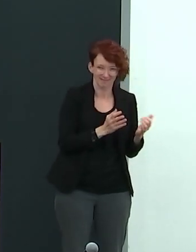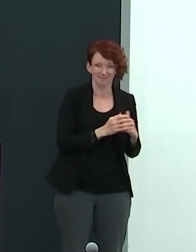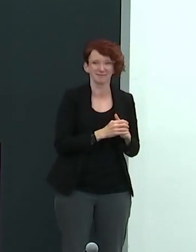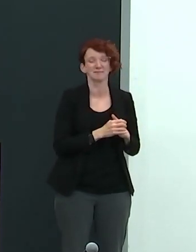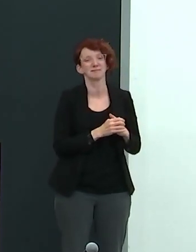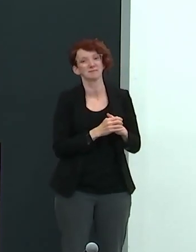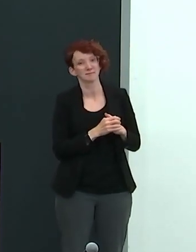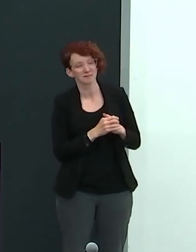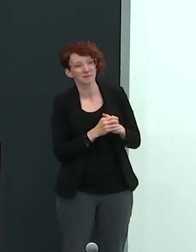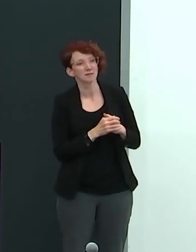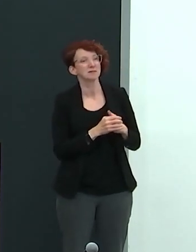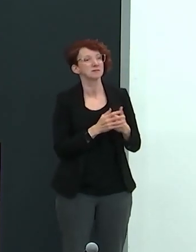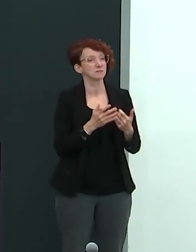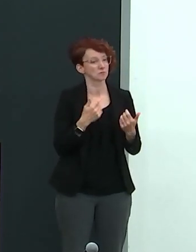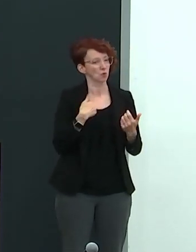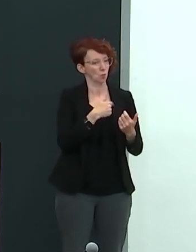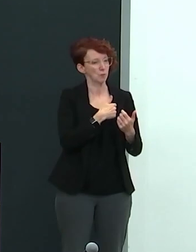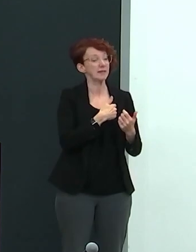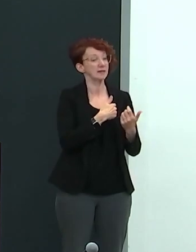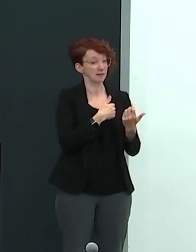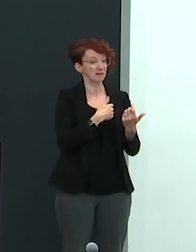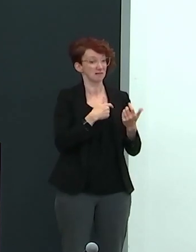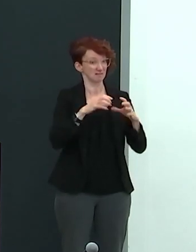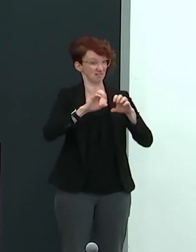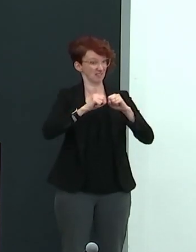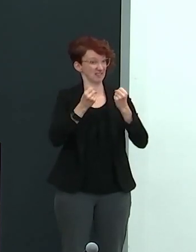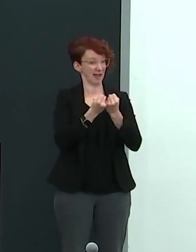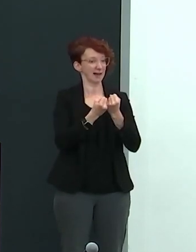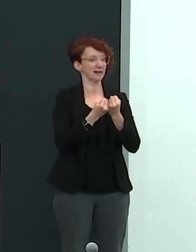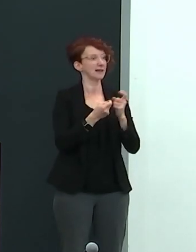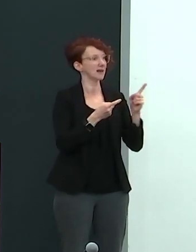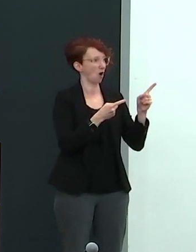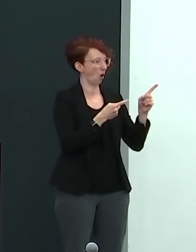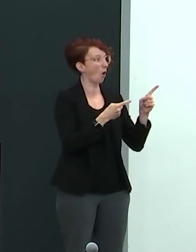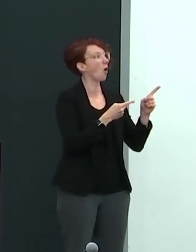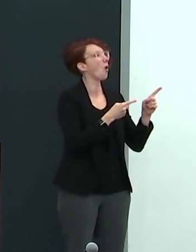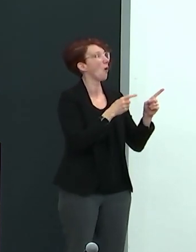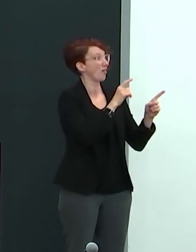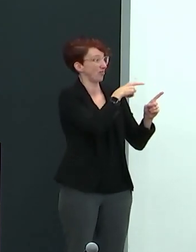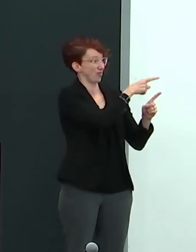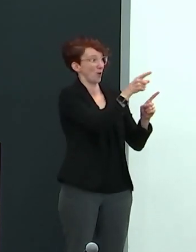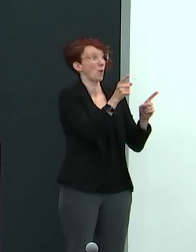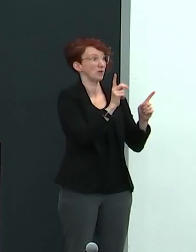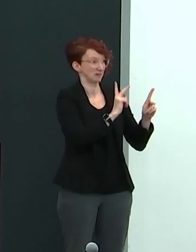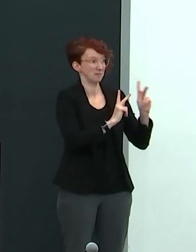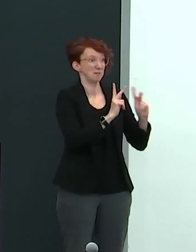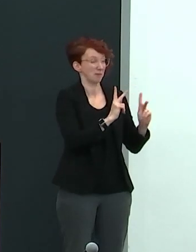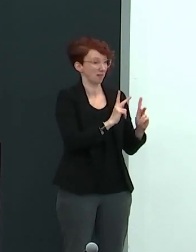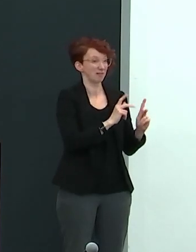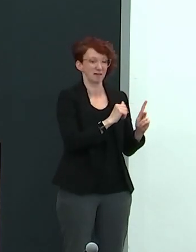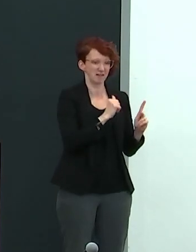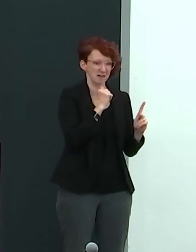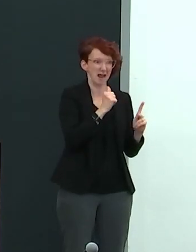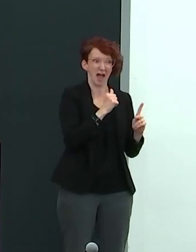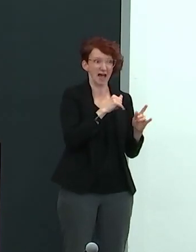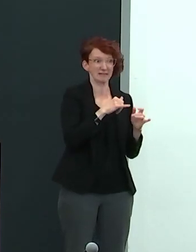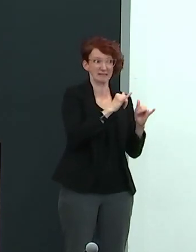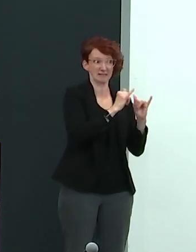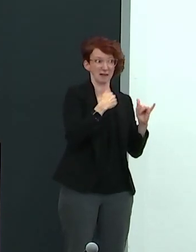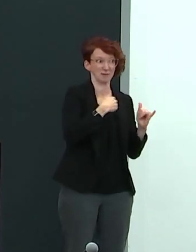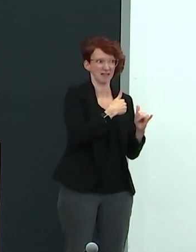And we decide that those individuals meet the criteria to be neurodiverse.